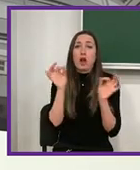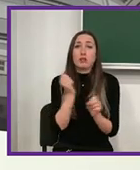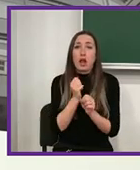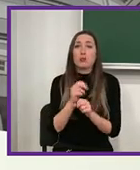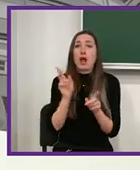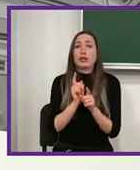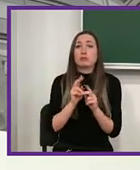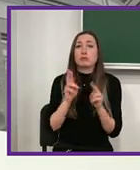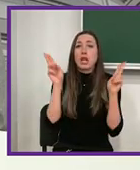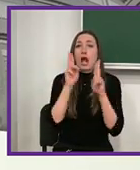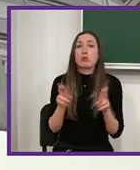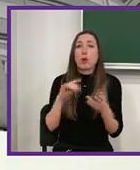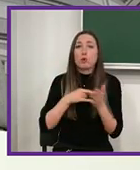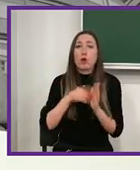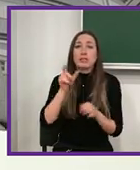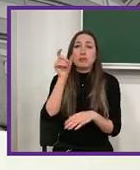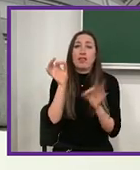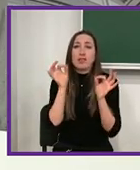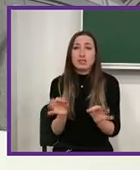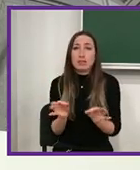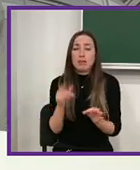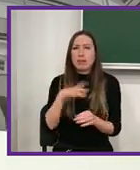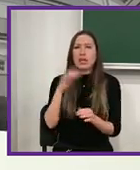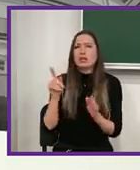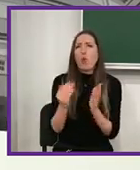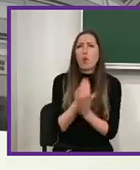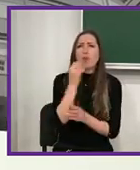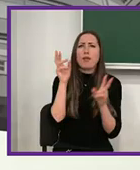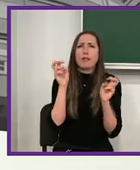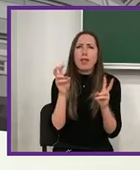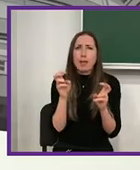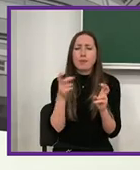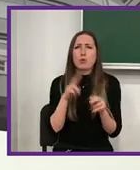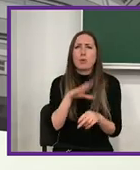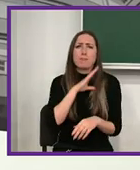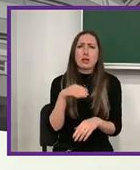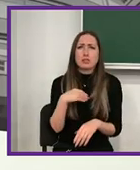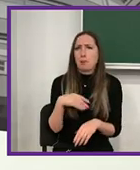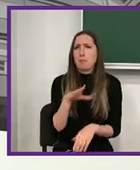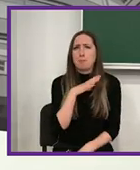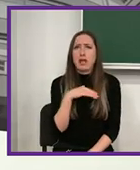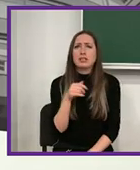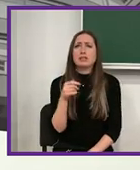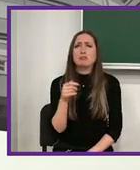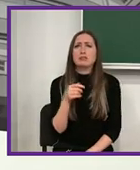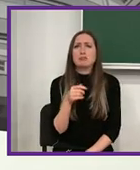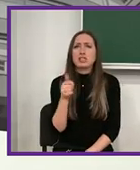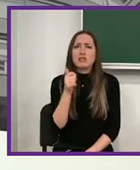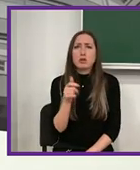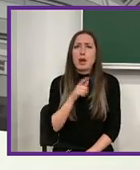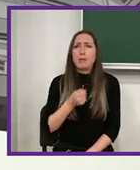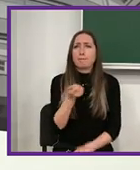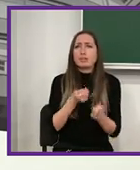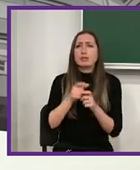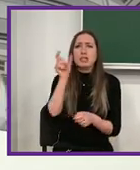pioneering, groundbreaking, explorative. That turned into the creation of a business and human rights department in the Danish Institute for Human Rights, which became